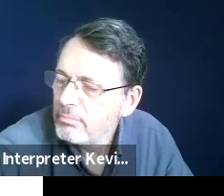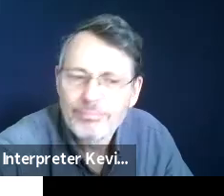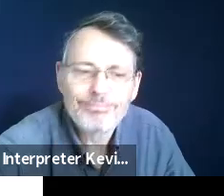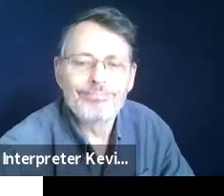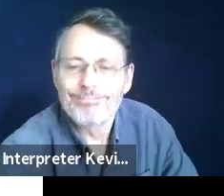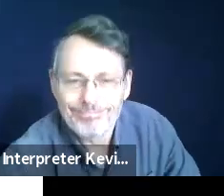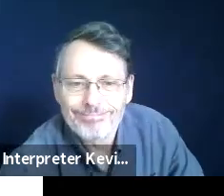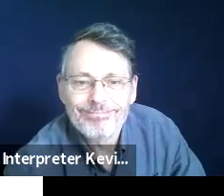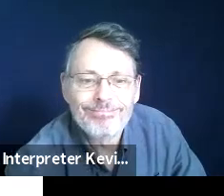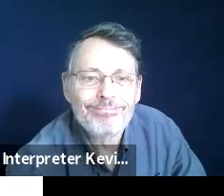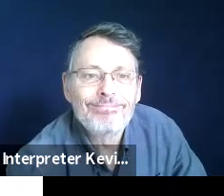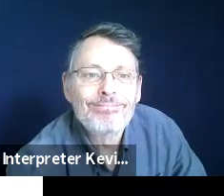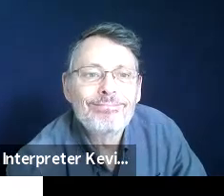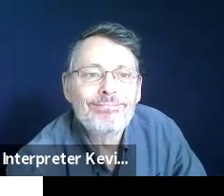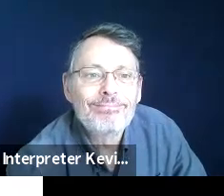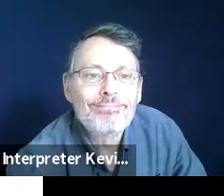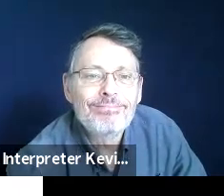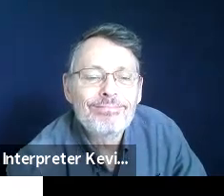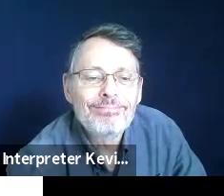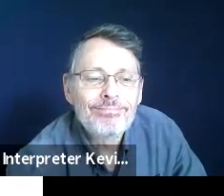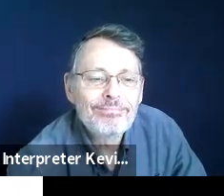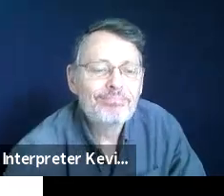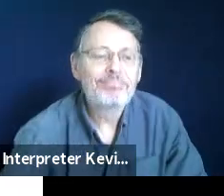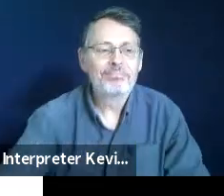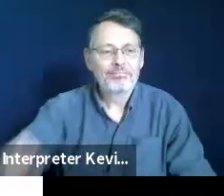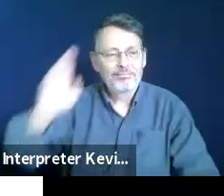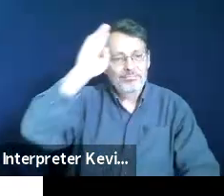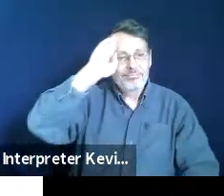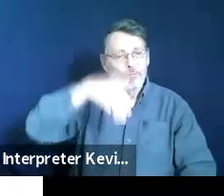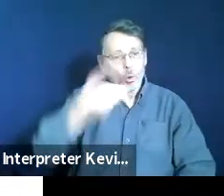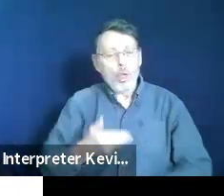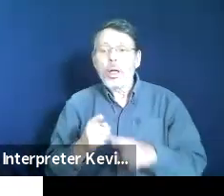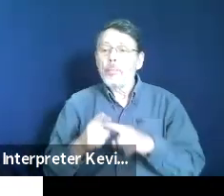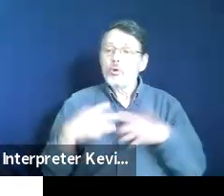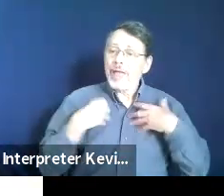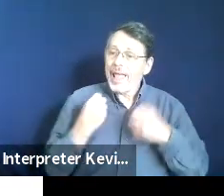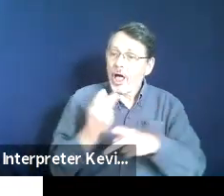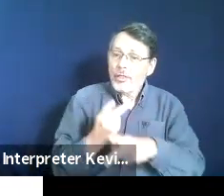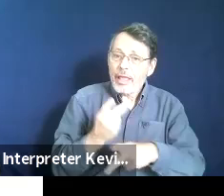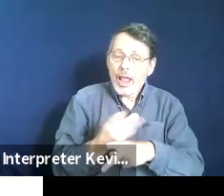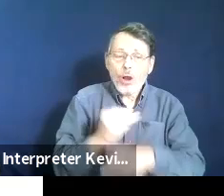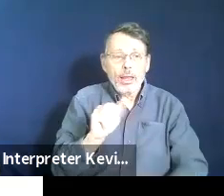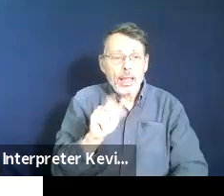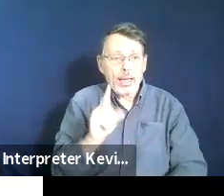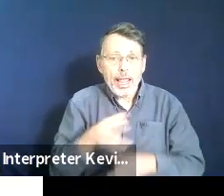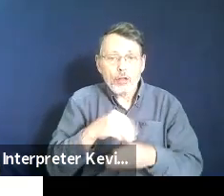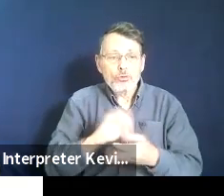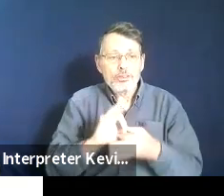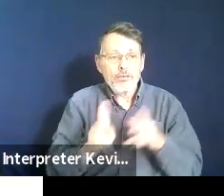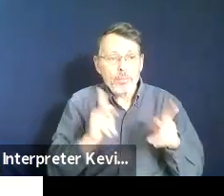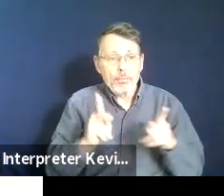Welcome to the Healthcare and the ADA Inclusion of Persons with Disabilities webinar